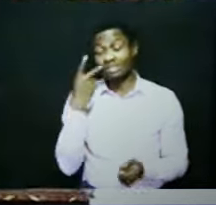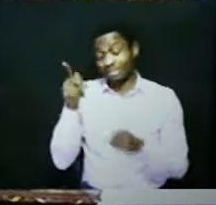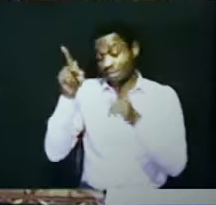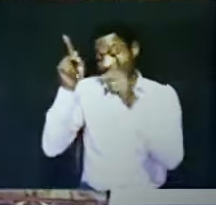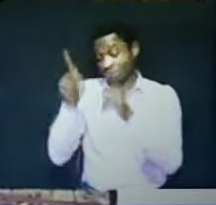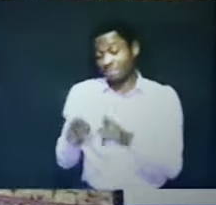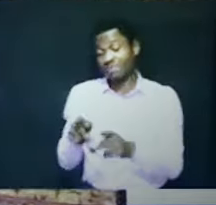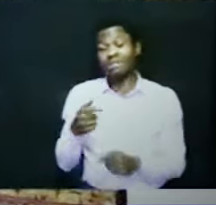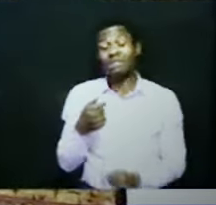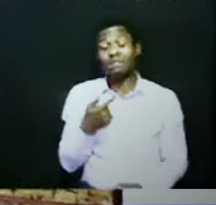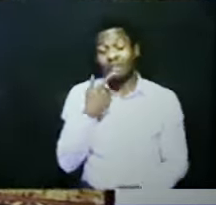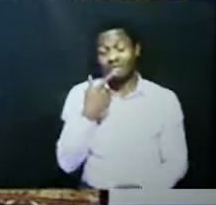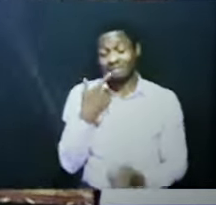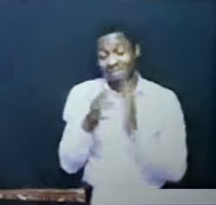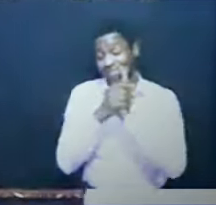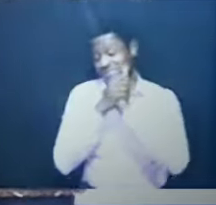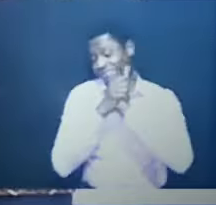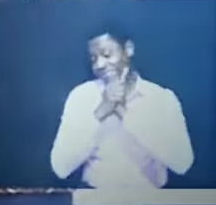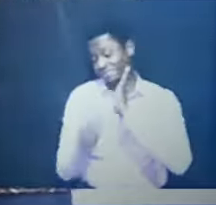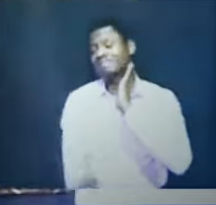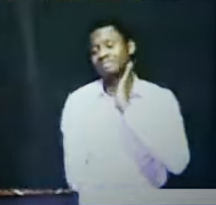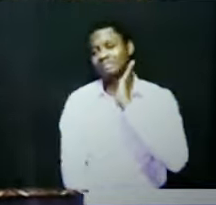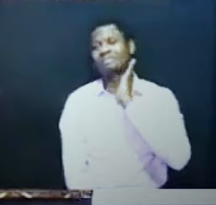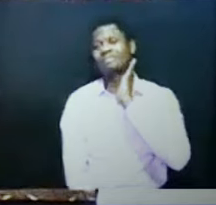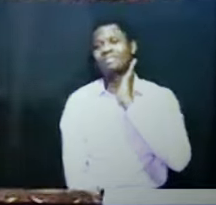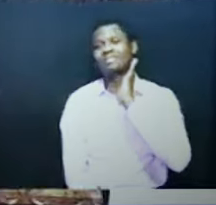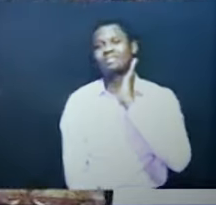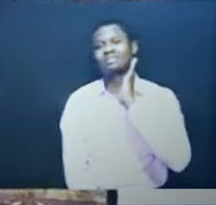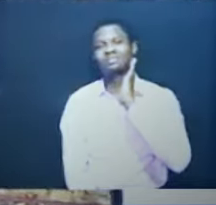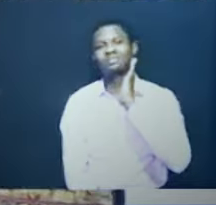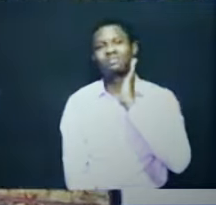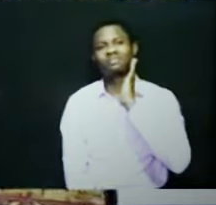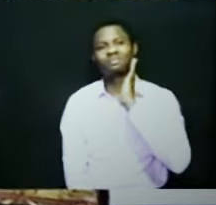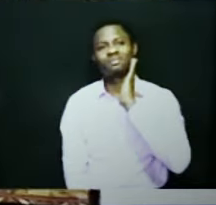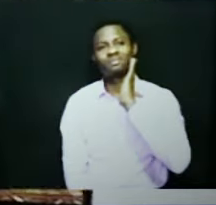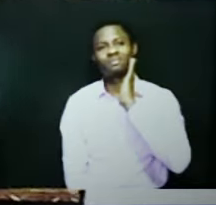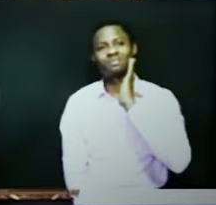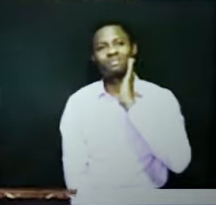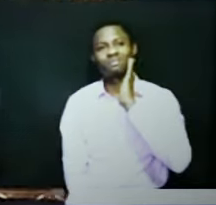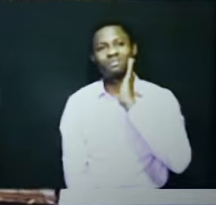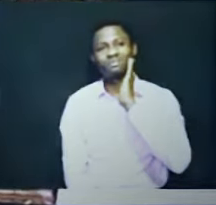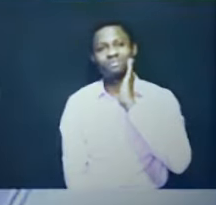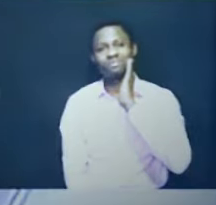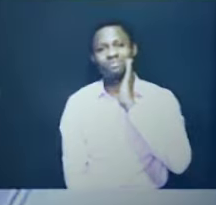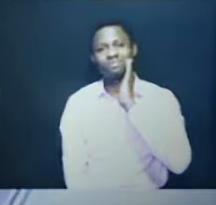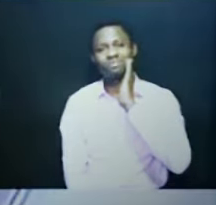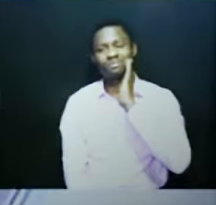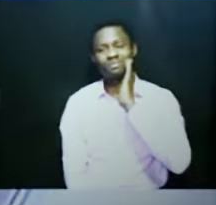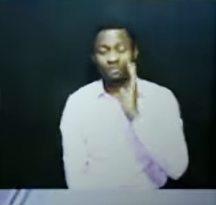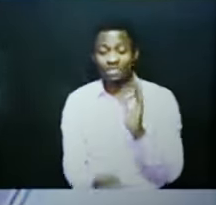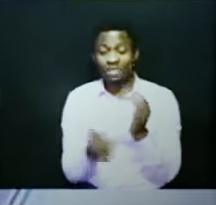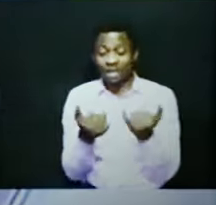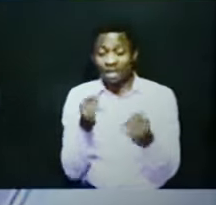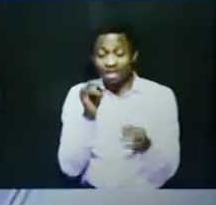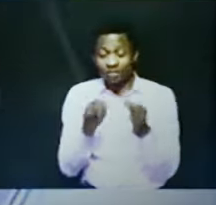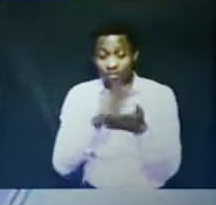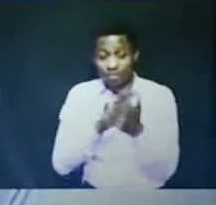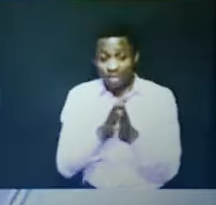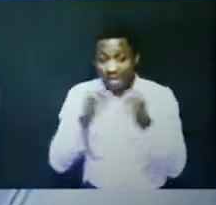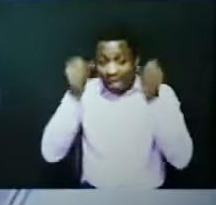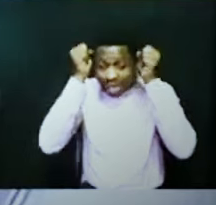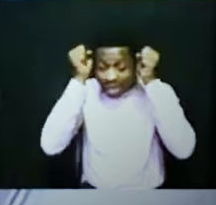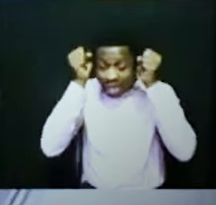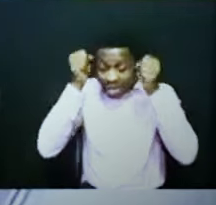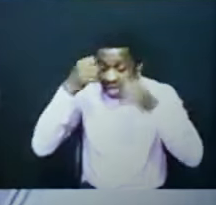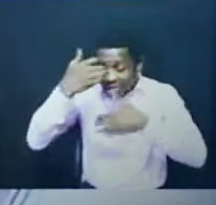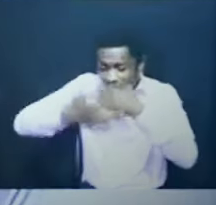someone skilled? So this one is giving the end product. Now, if you put in diligent, you'll be skilled. Okay. So we didn't